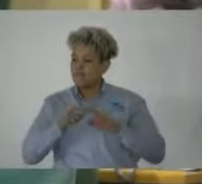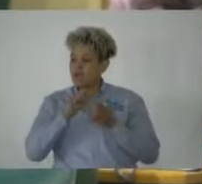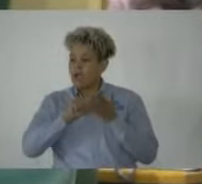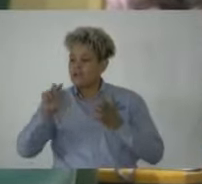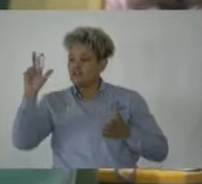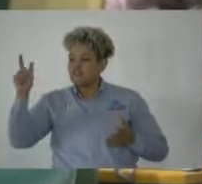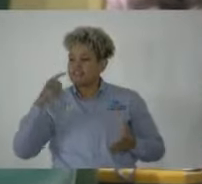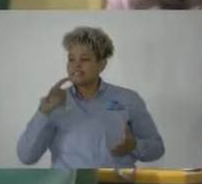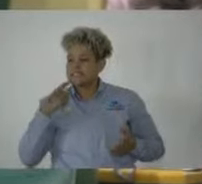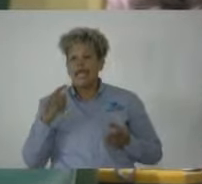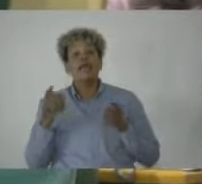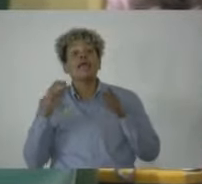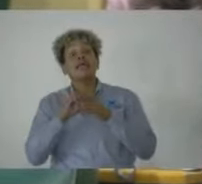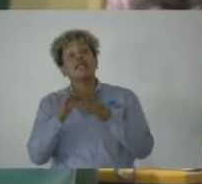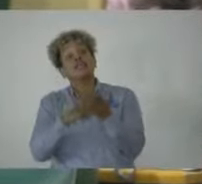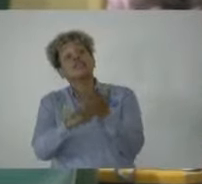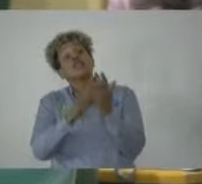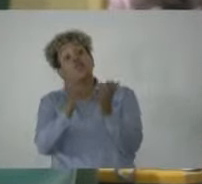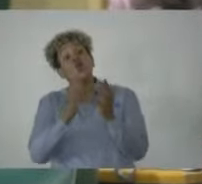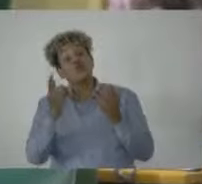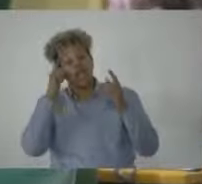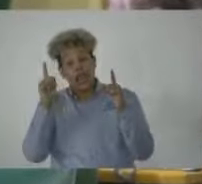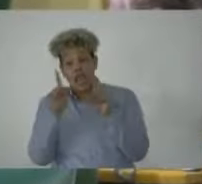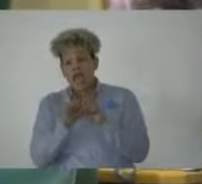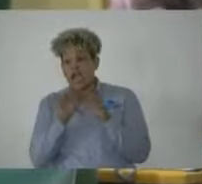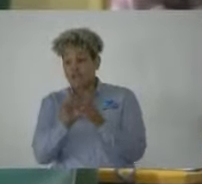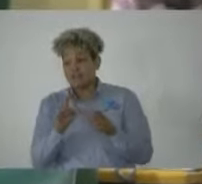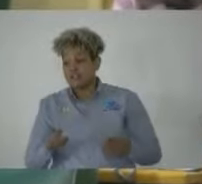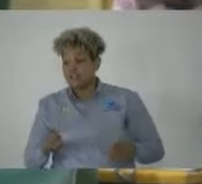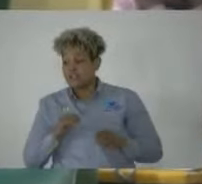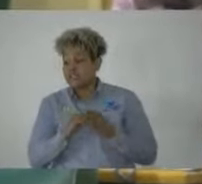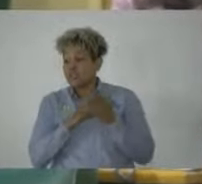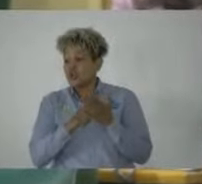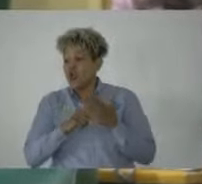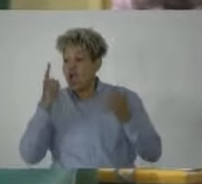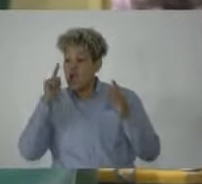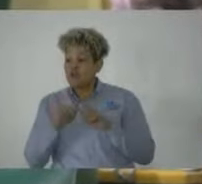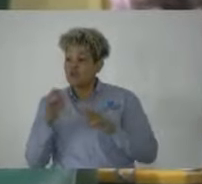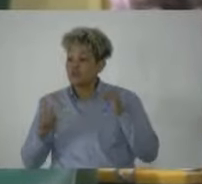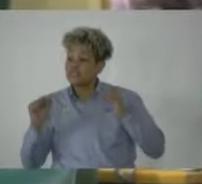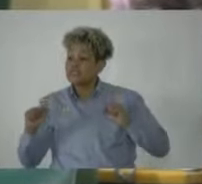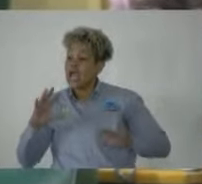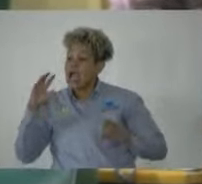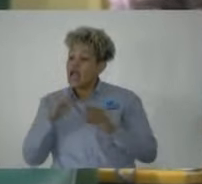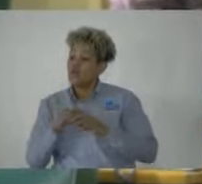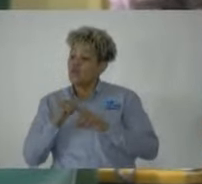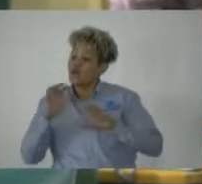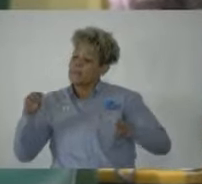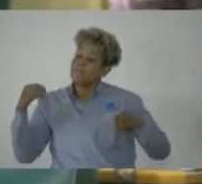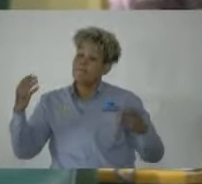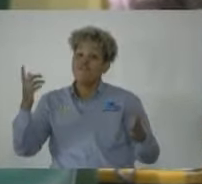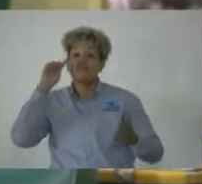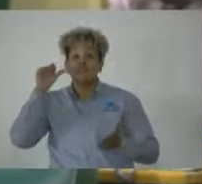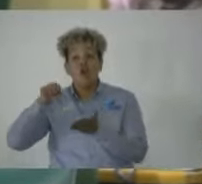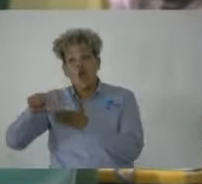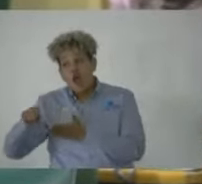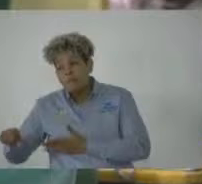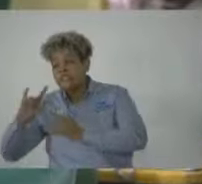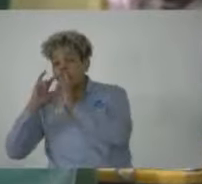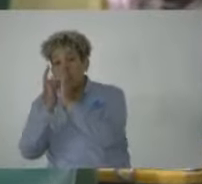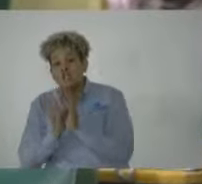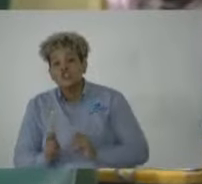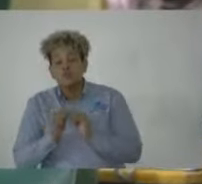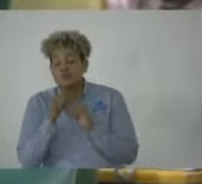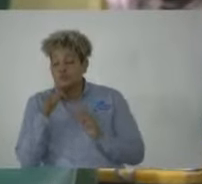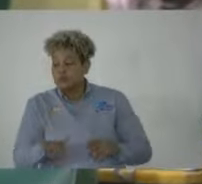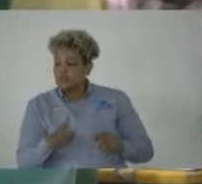it says, in such negotiations and agreement, meaning negotiations, which may include provisions for compensatory adjustments with